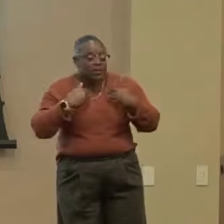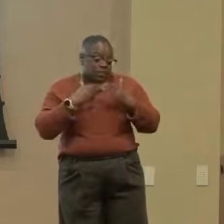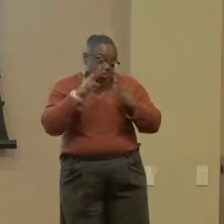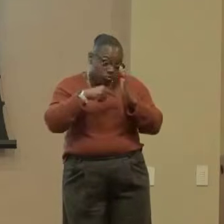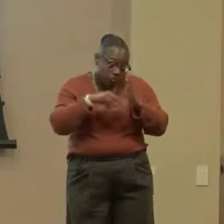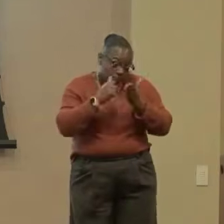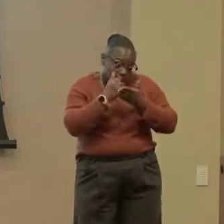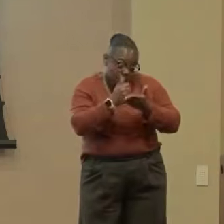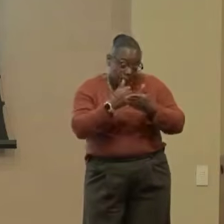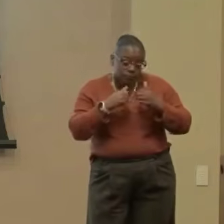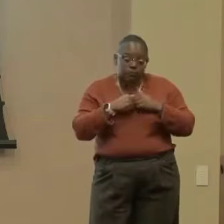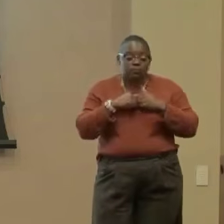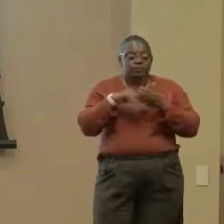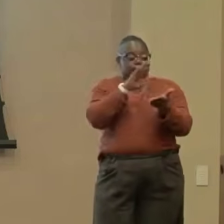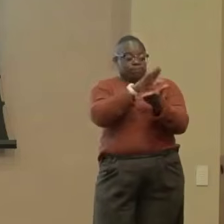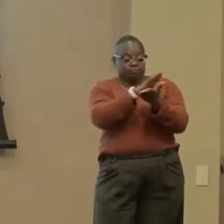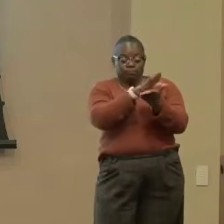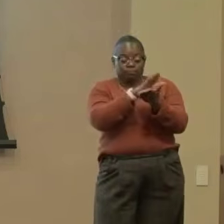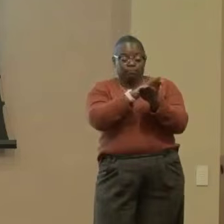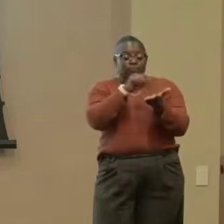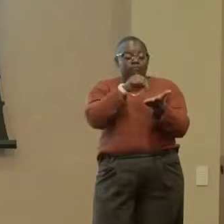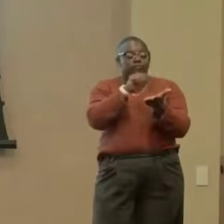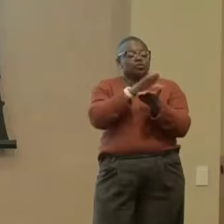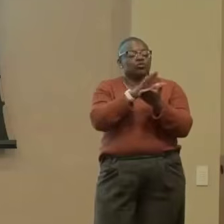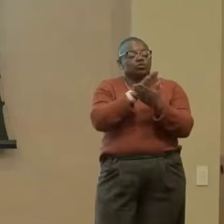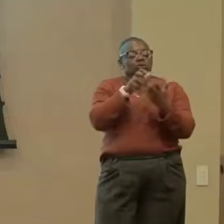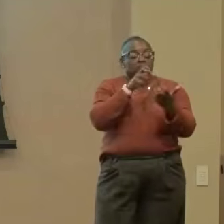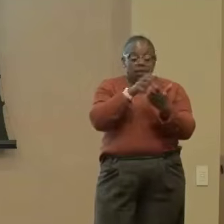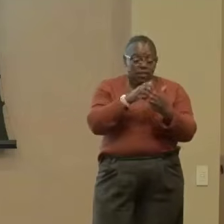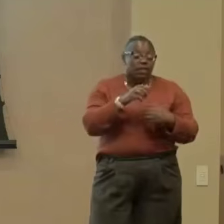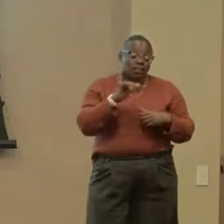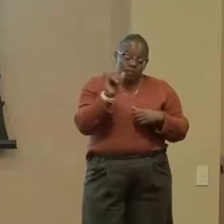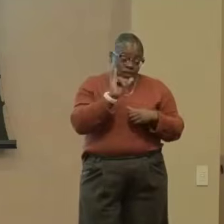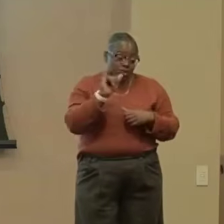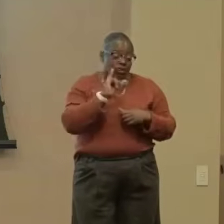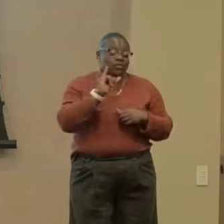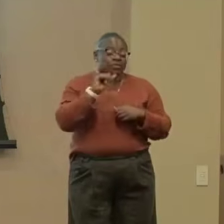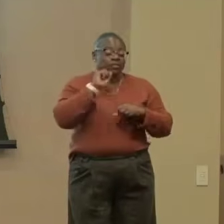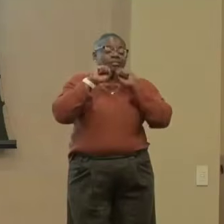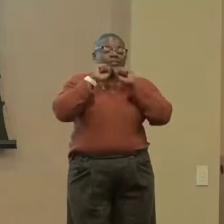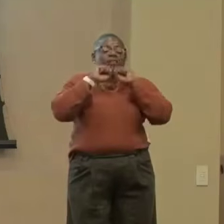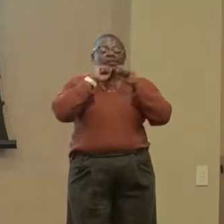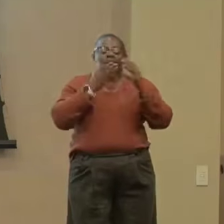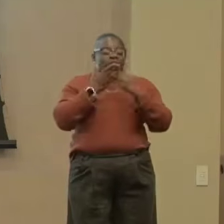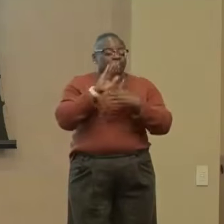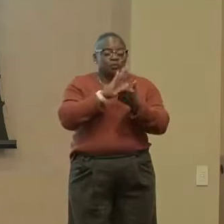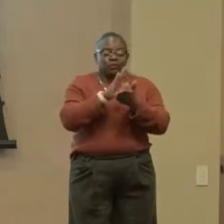helpful. But speaking for school and the accommodations, I've been through that too. It's very frustrating.